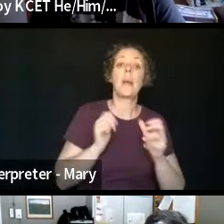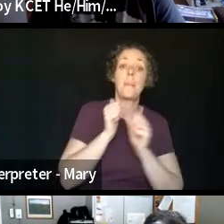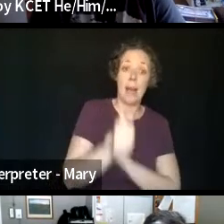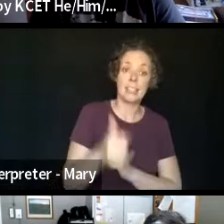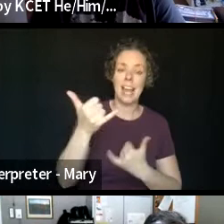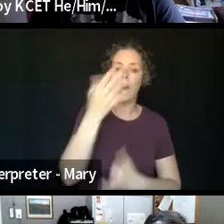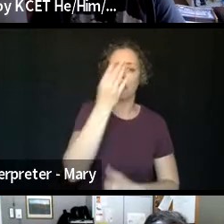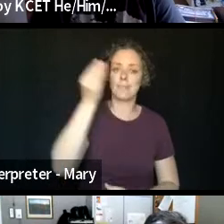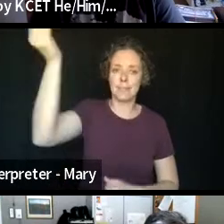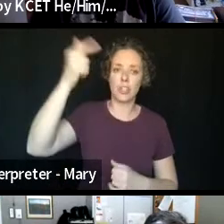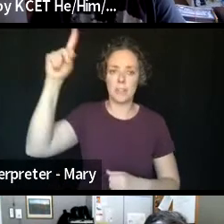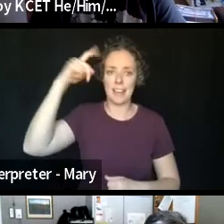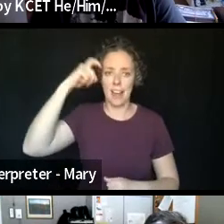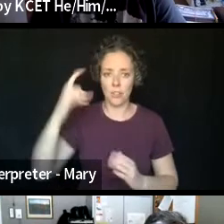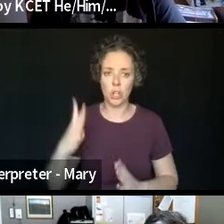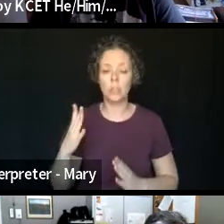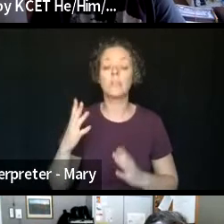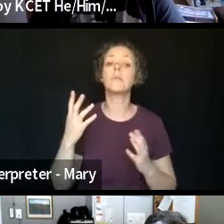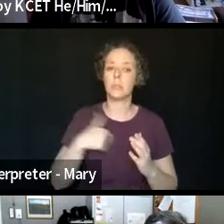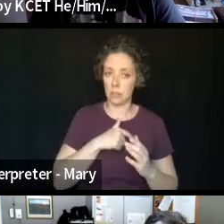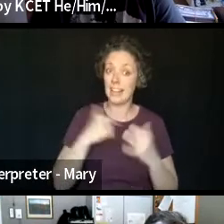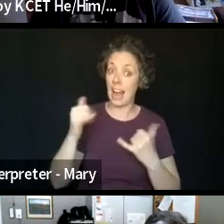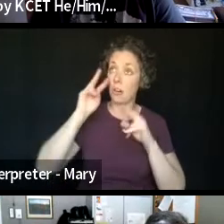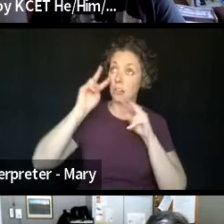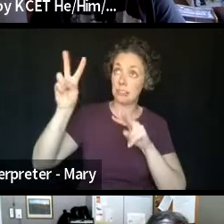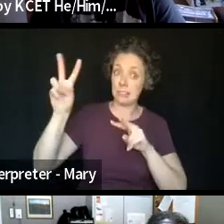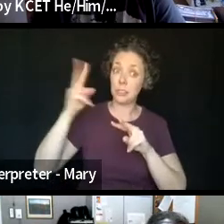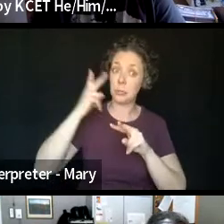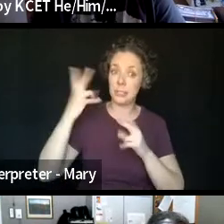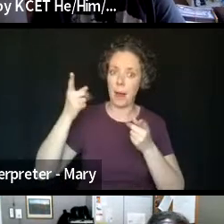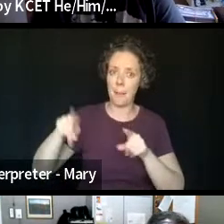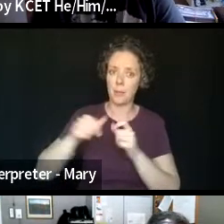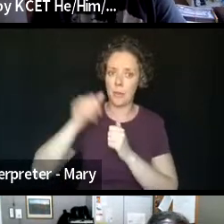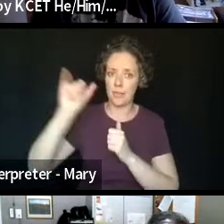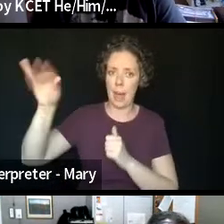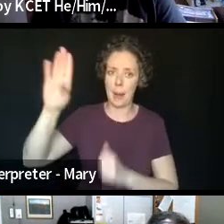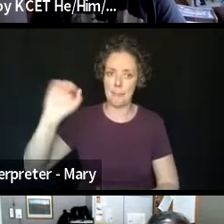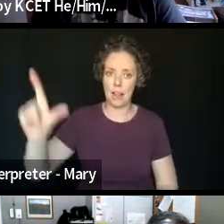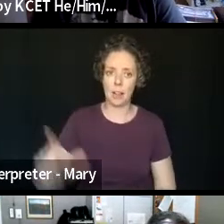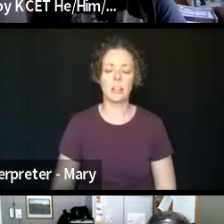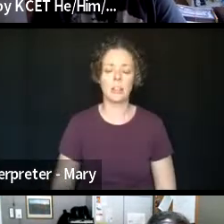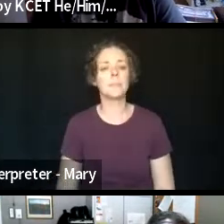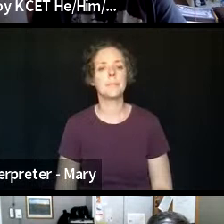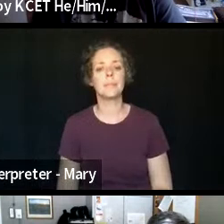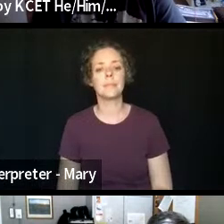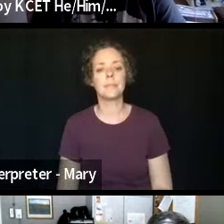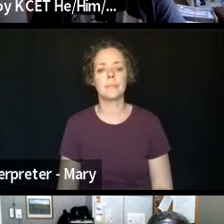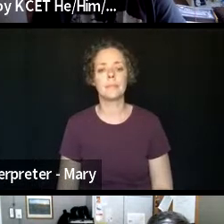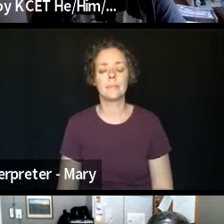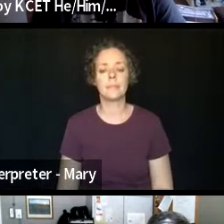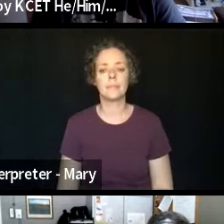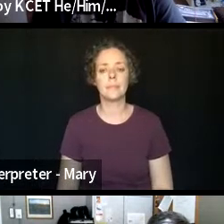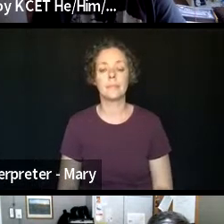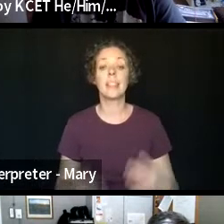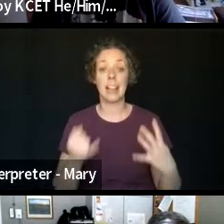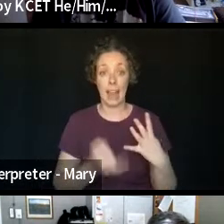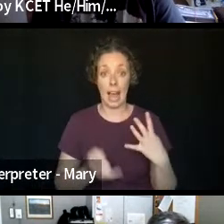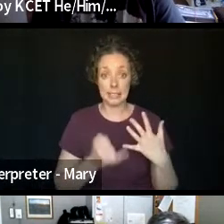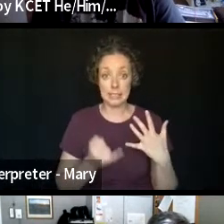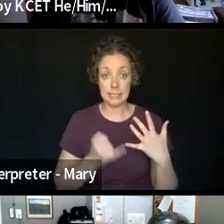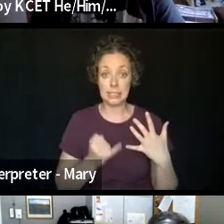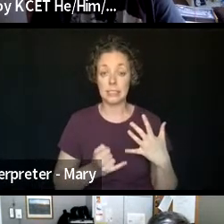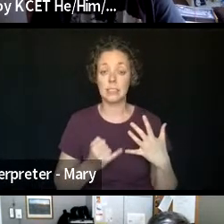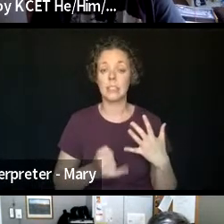that one to see what happens. The last one I want to mention is Senate